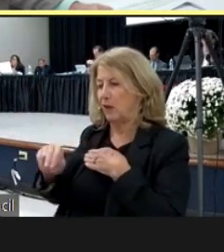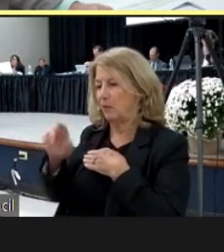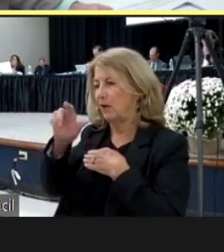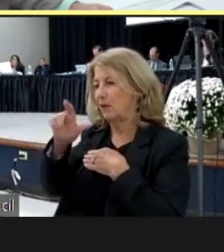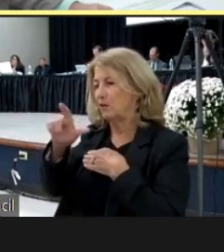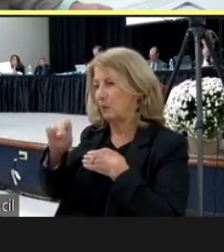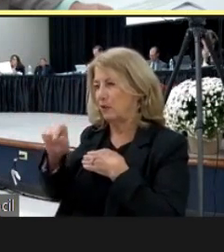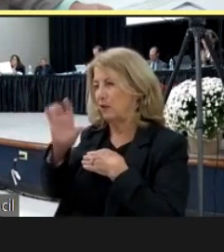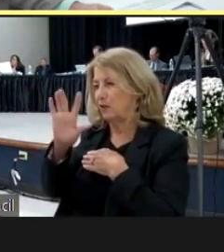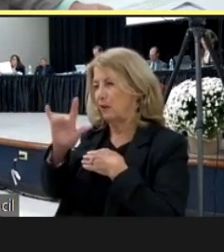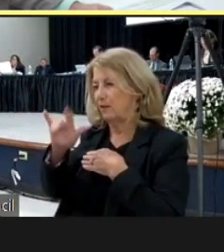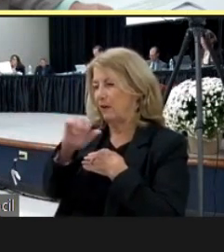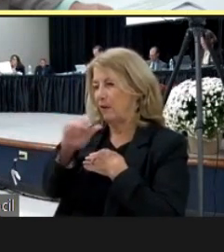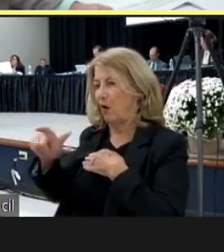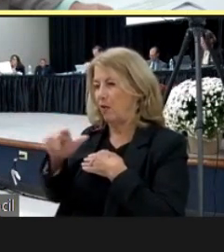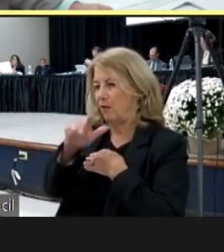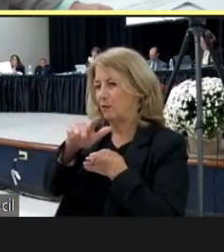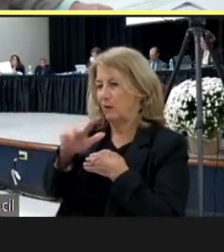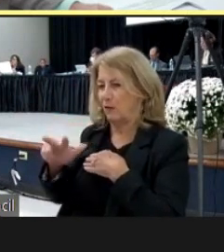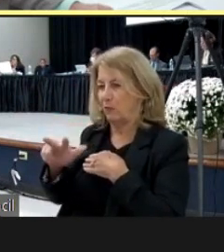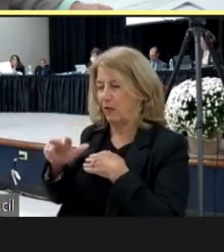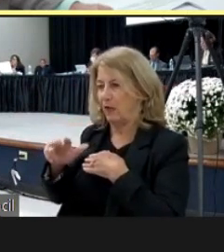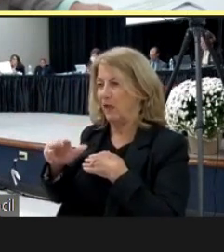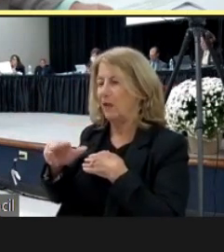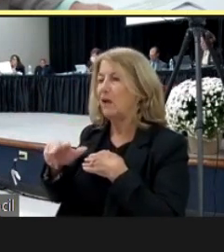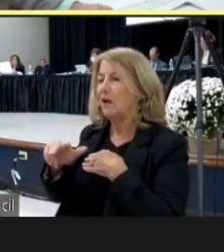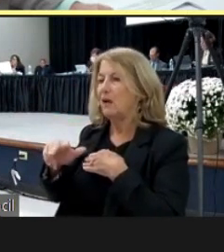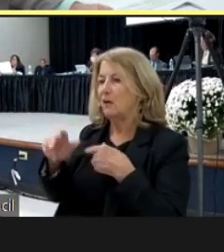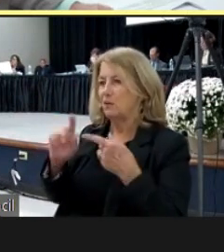23 essentially devoted to permitting through the Corps through